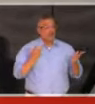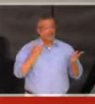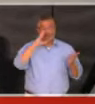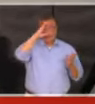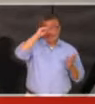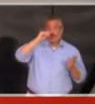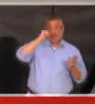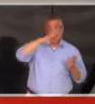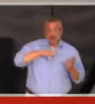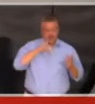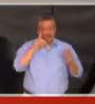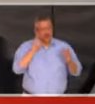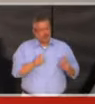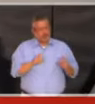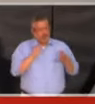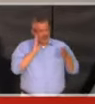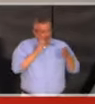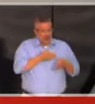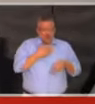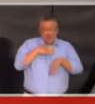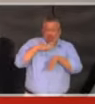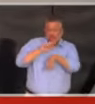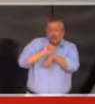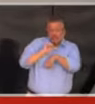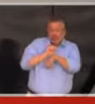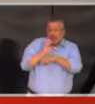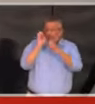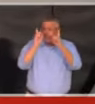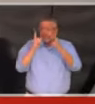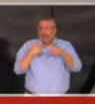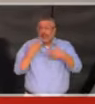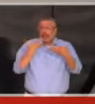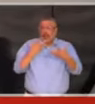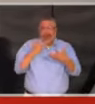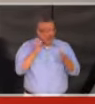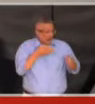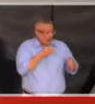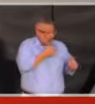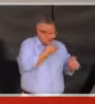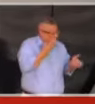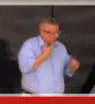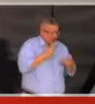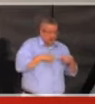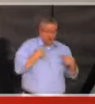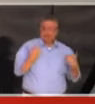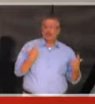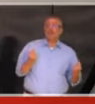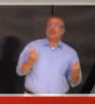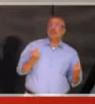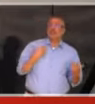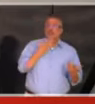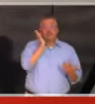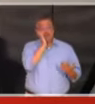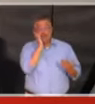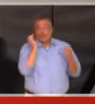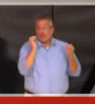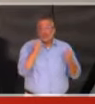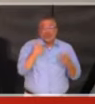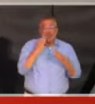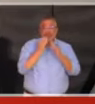and women, should be able to focus on their jobs or their education and not worry about where they will sleep that